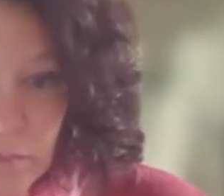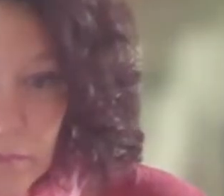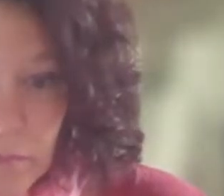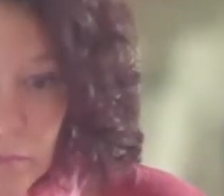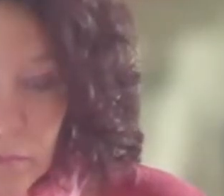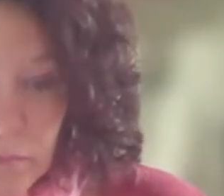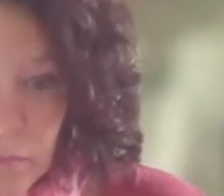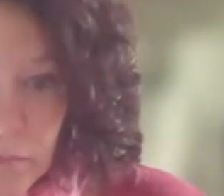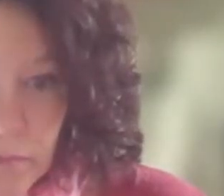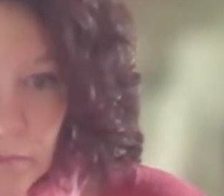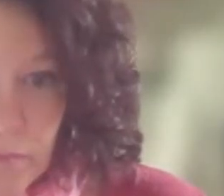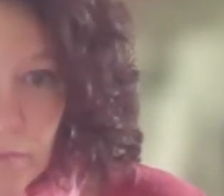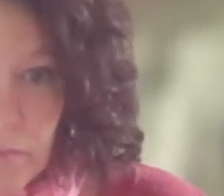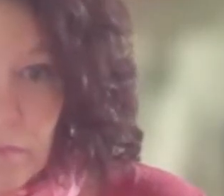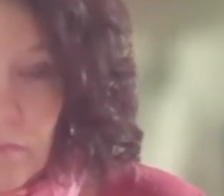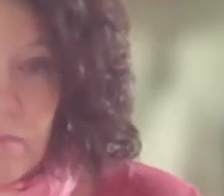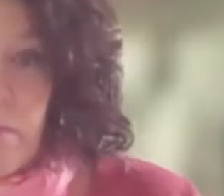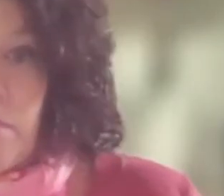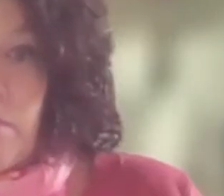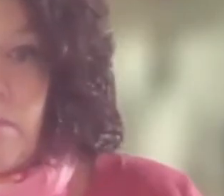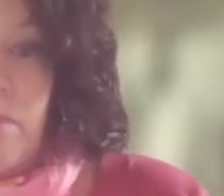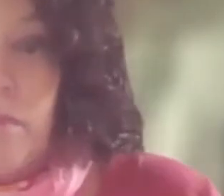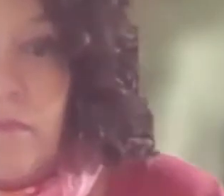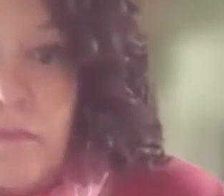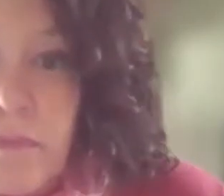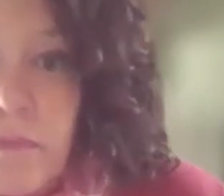Any questions or comments for Krista so far?